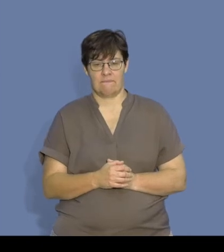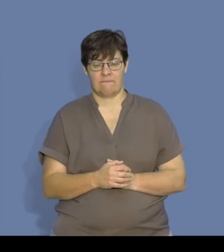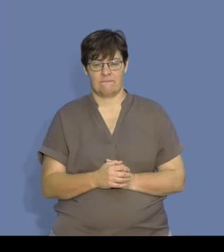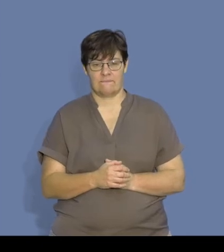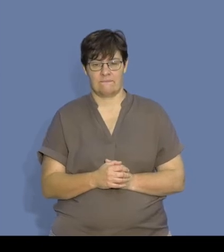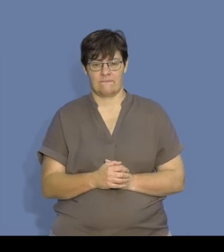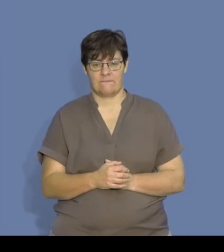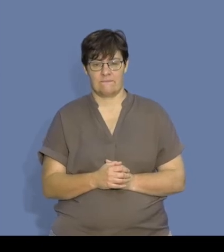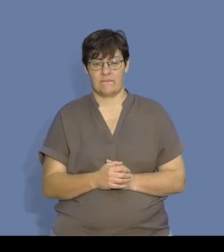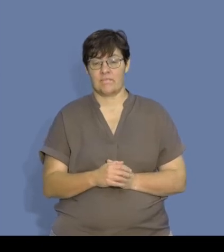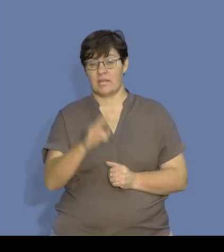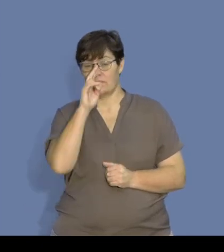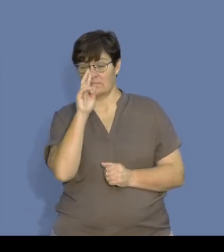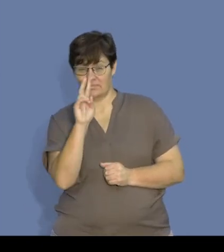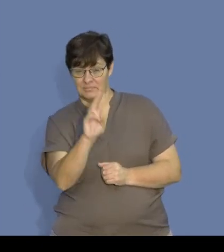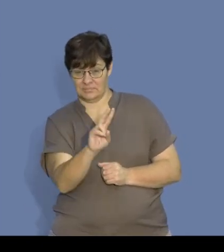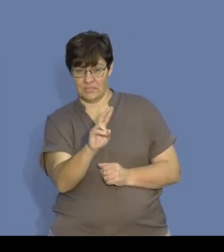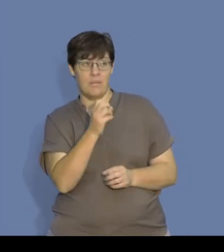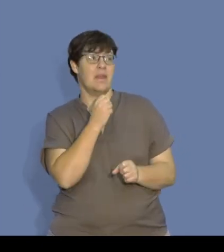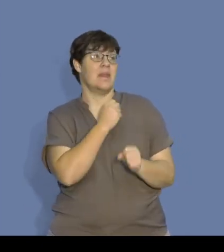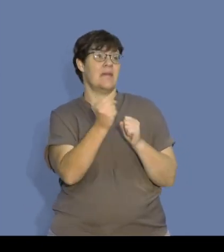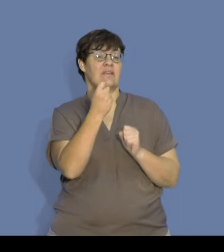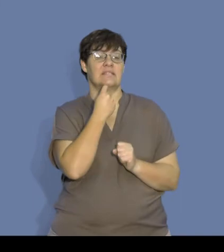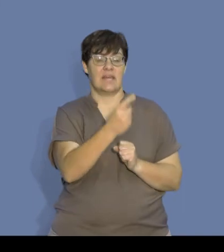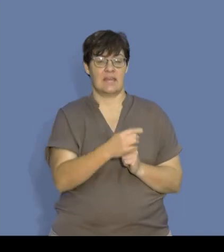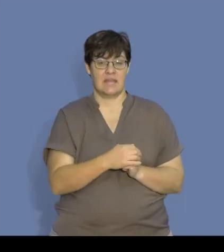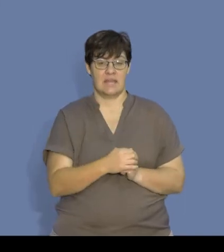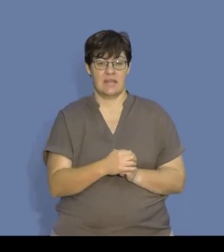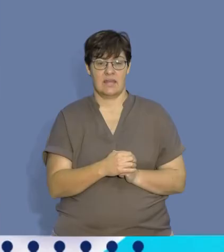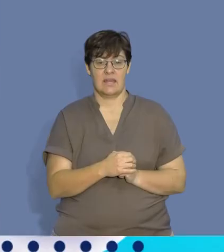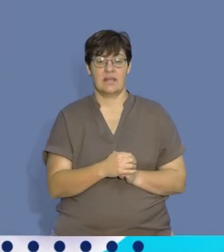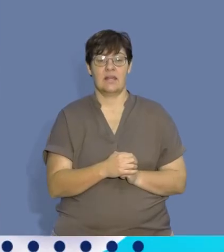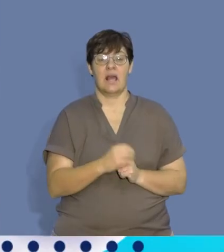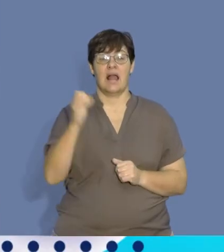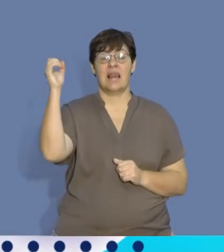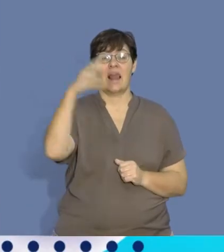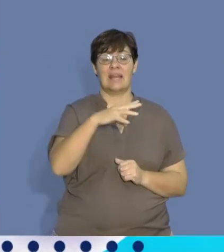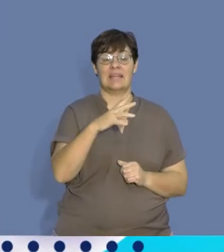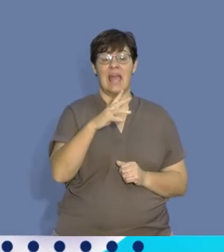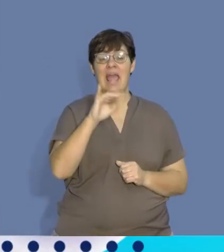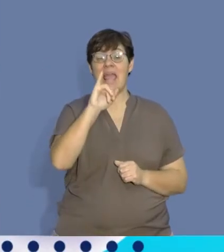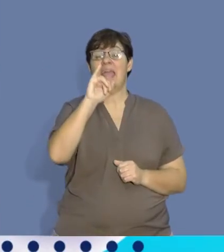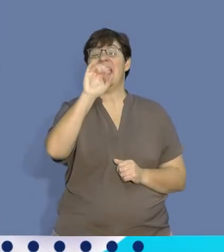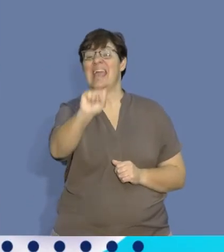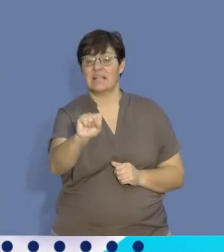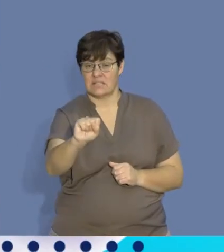nature. Now, note that I didn't say that light is a